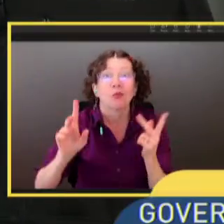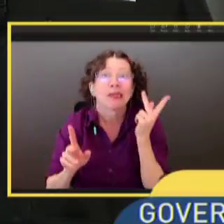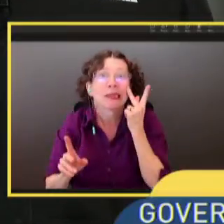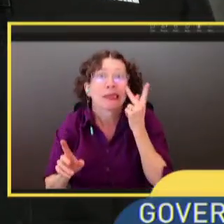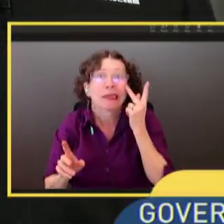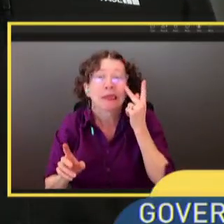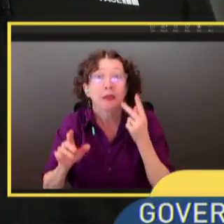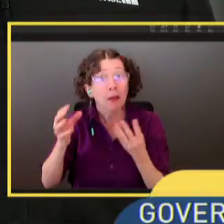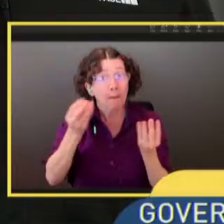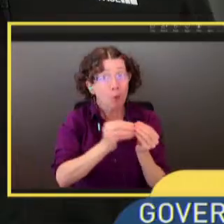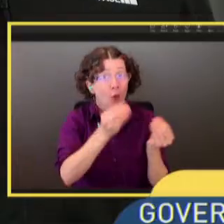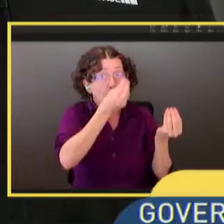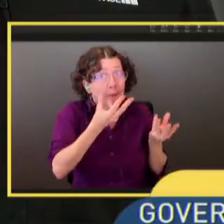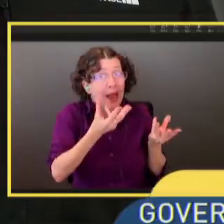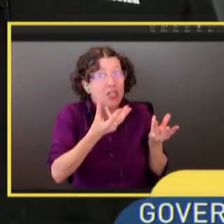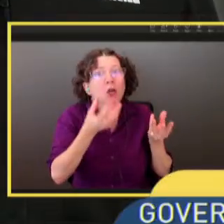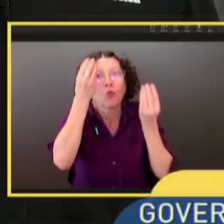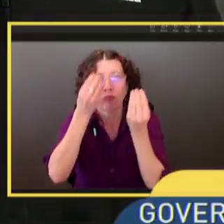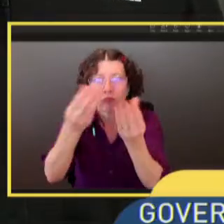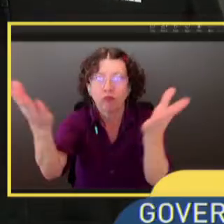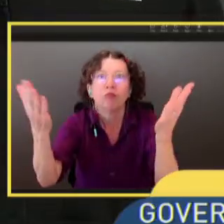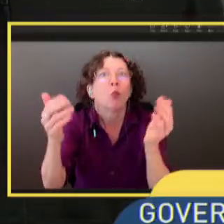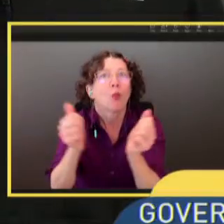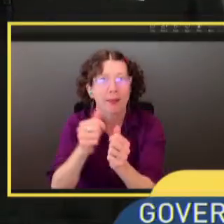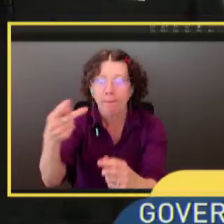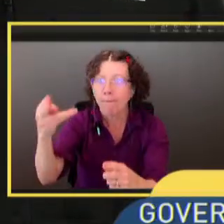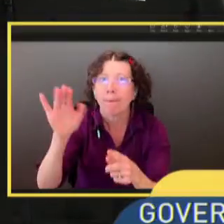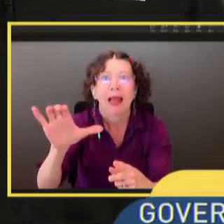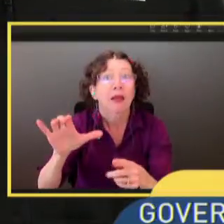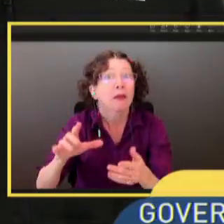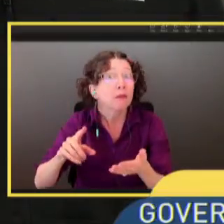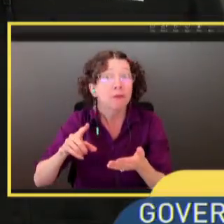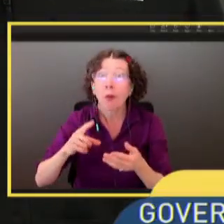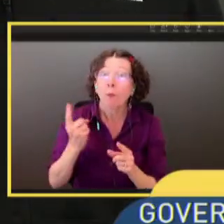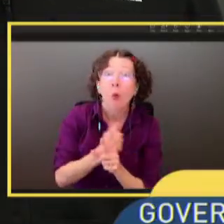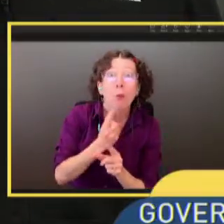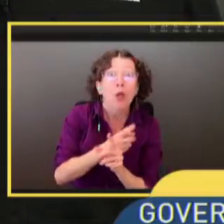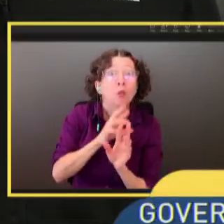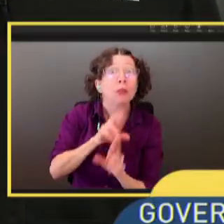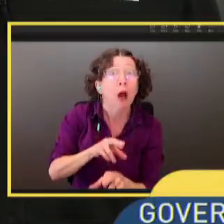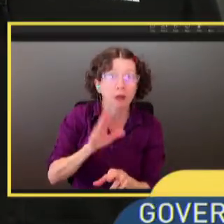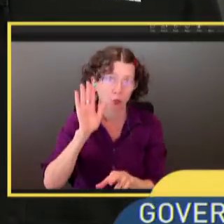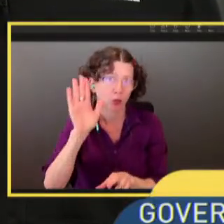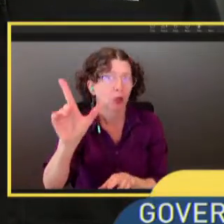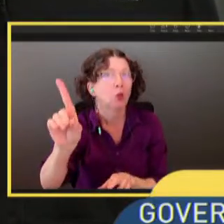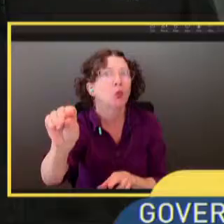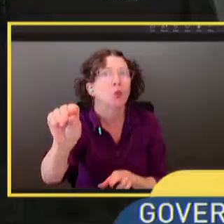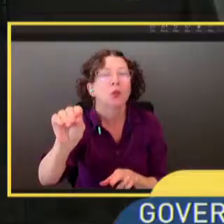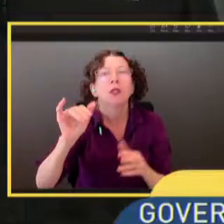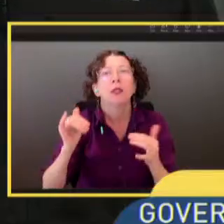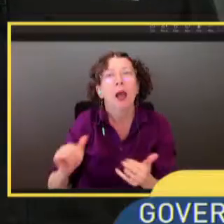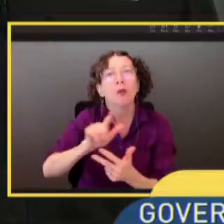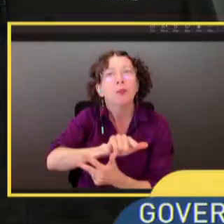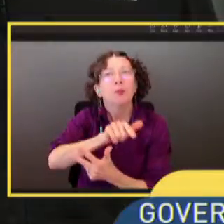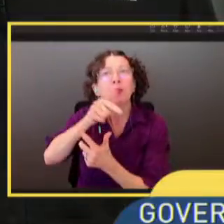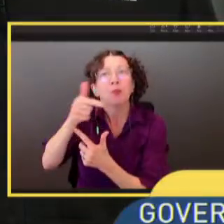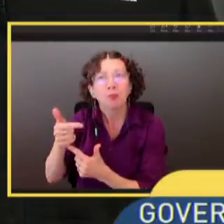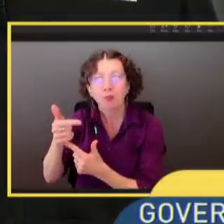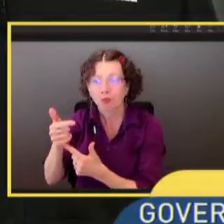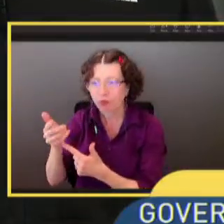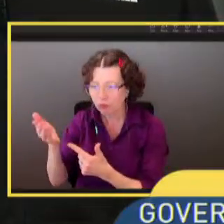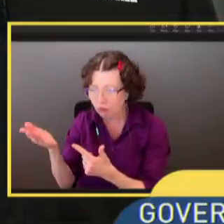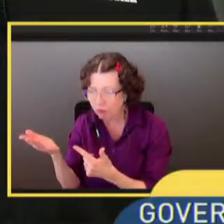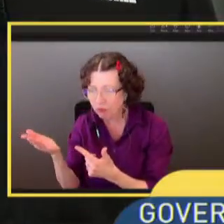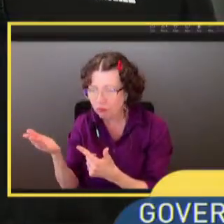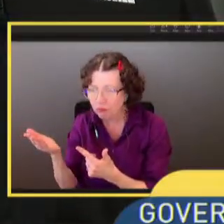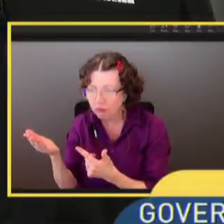the forecast, which could arrive on December 28th. That's obviously a little ways out. We're going to be monitoring that closely. As we get more information, we, of